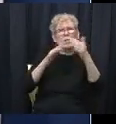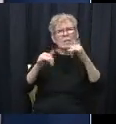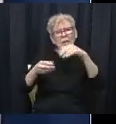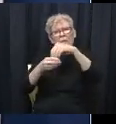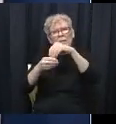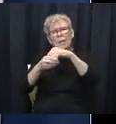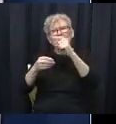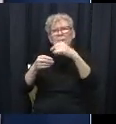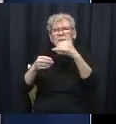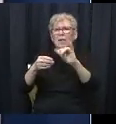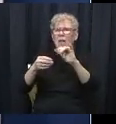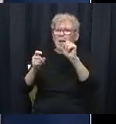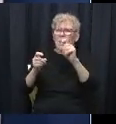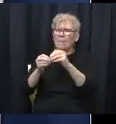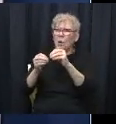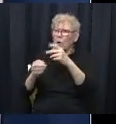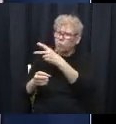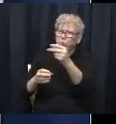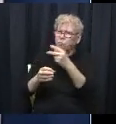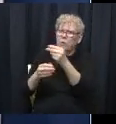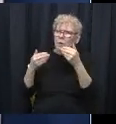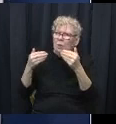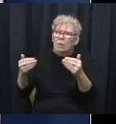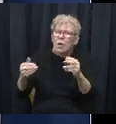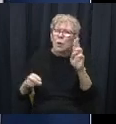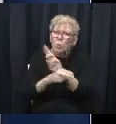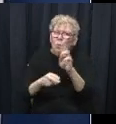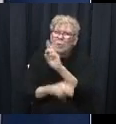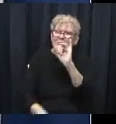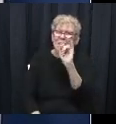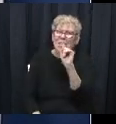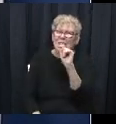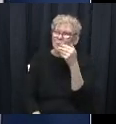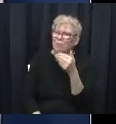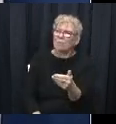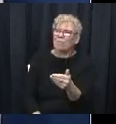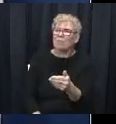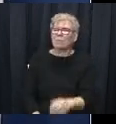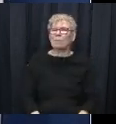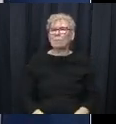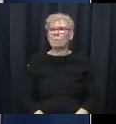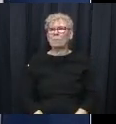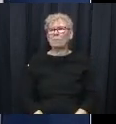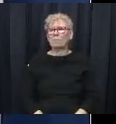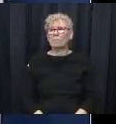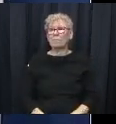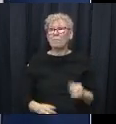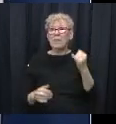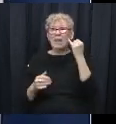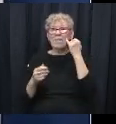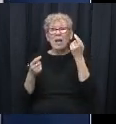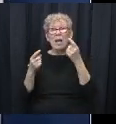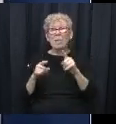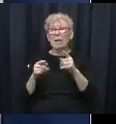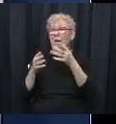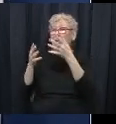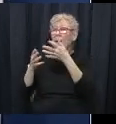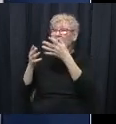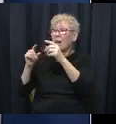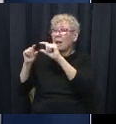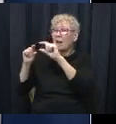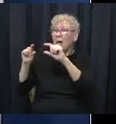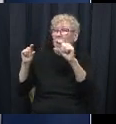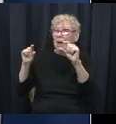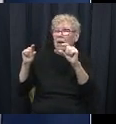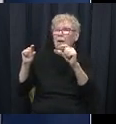being reassigned. If in the future vaccines have to be reassigned, we will seek to keep them in the same community, meaning El Paso